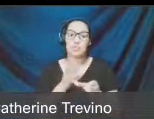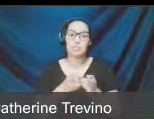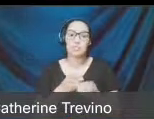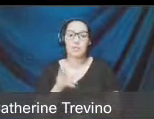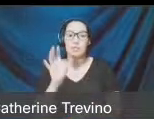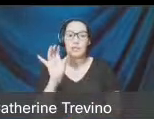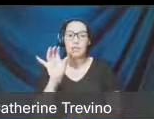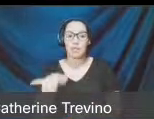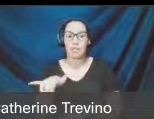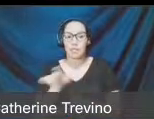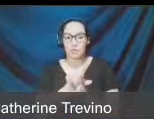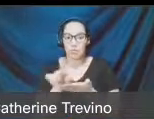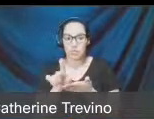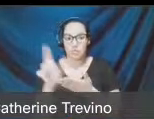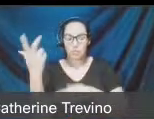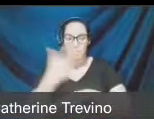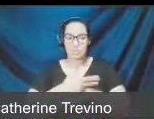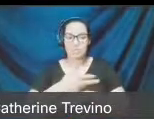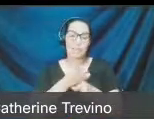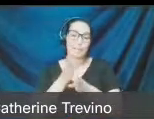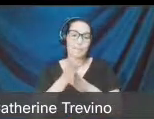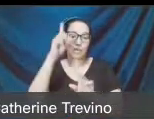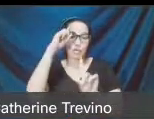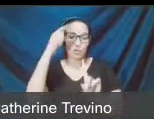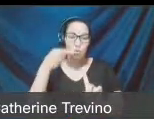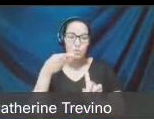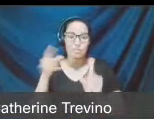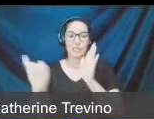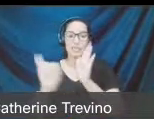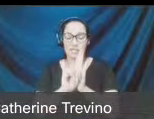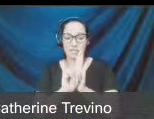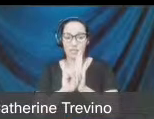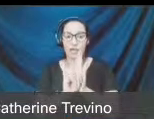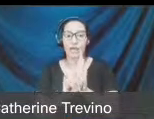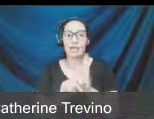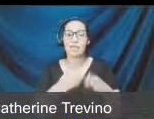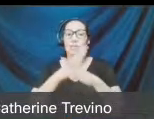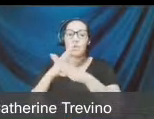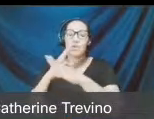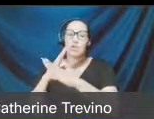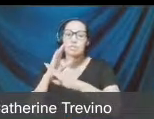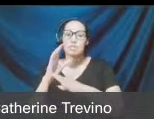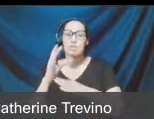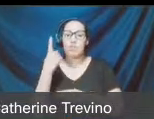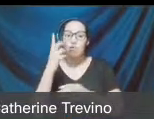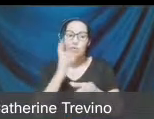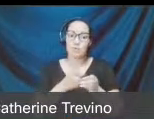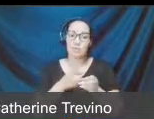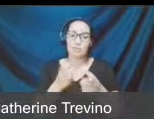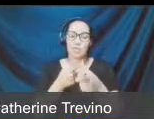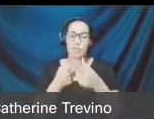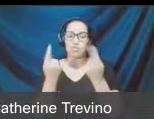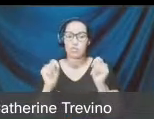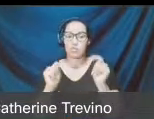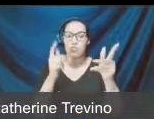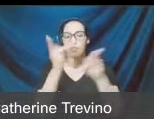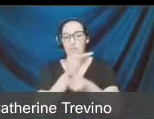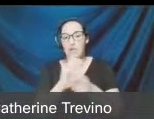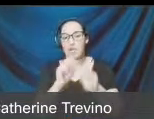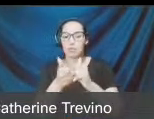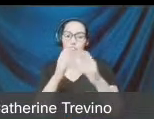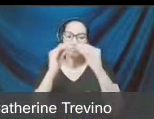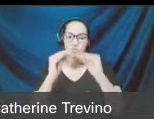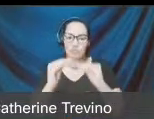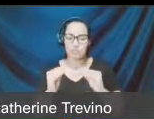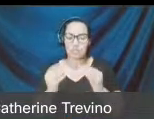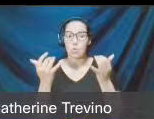that week. The main goal is to identify barriers to participation and provide supports to mitigate those barriers. We are currently